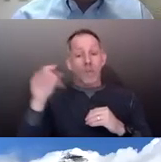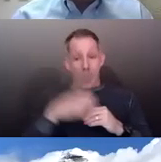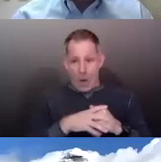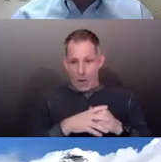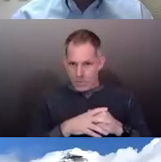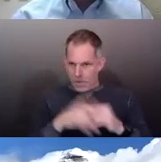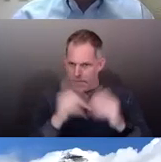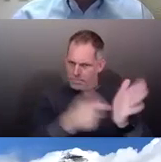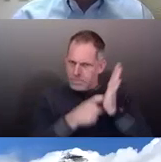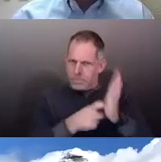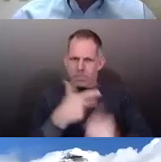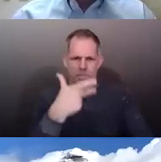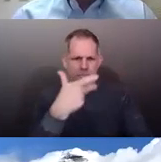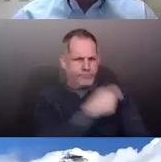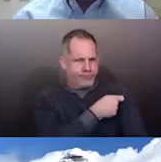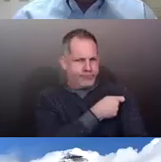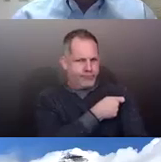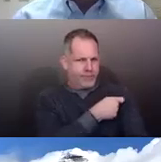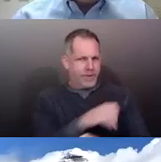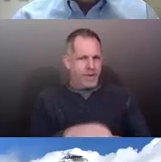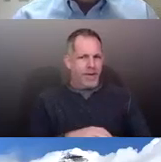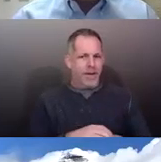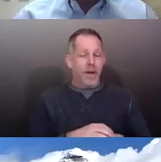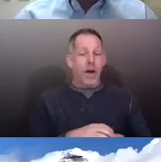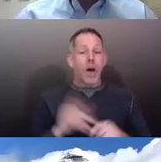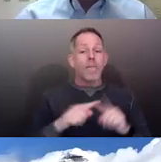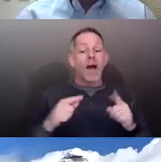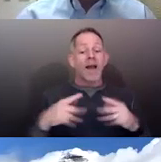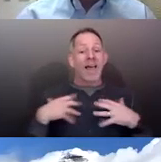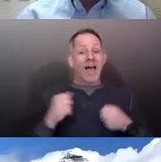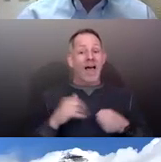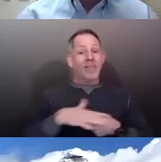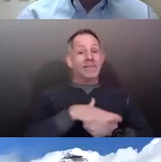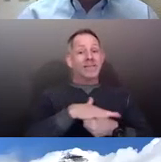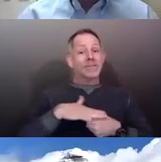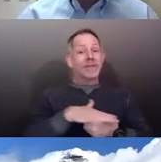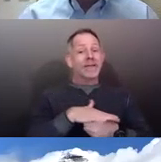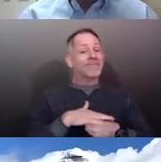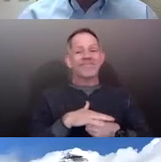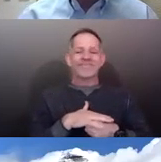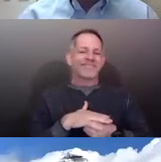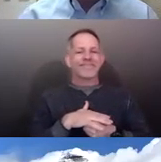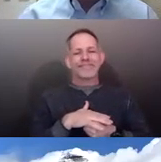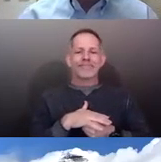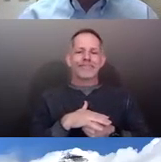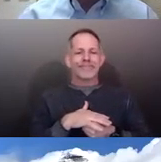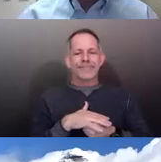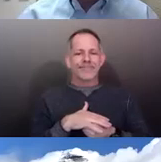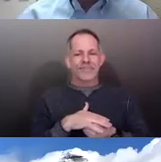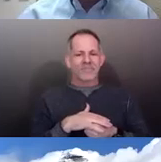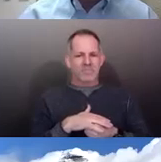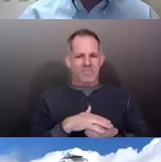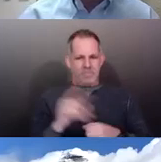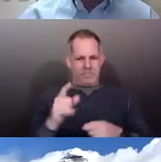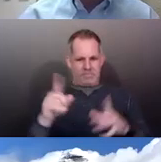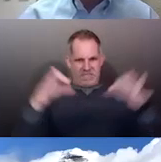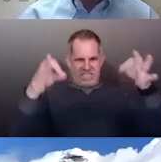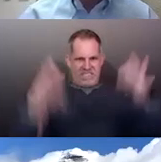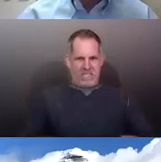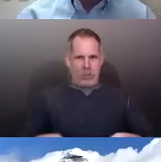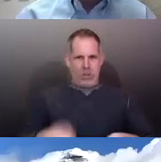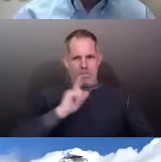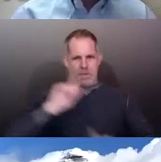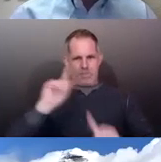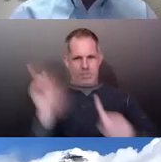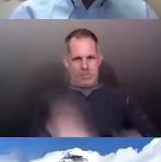has no horse in that race. That would be an employer-employee thing that would be based on their work